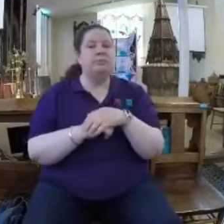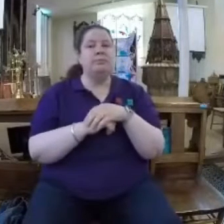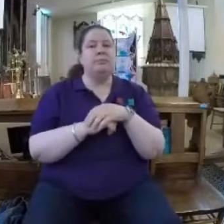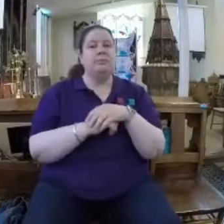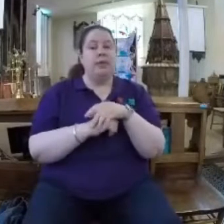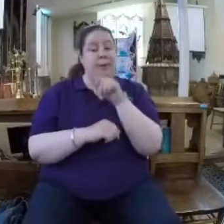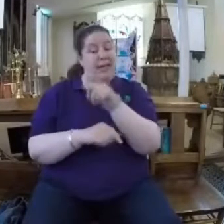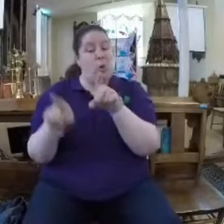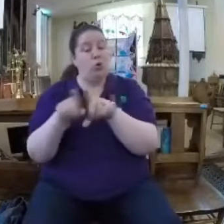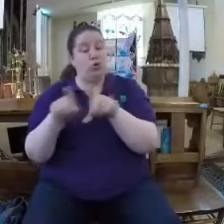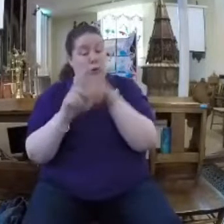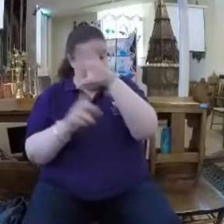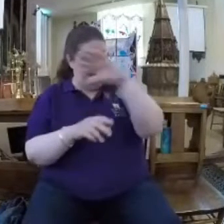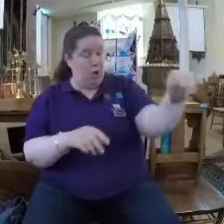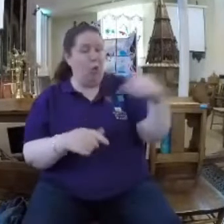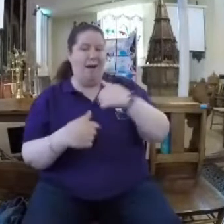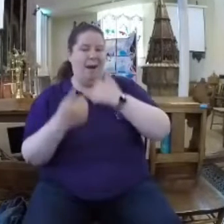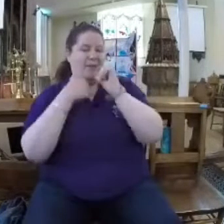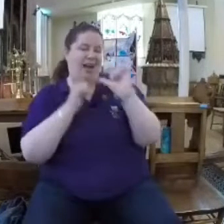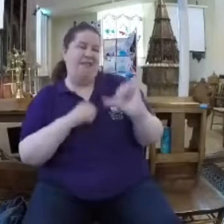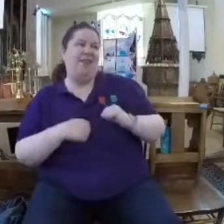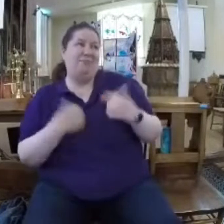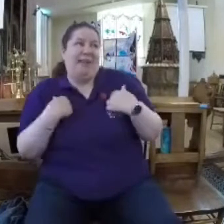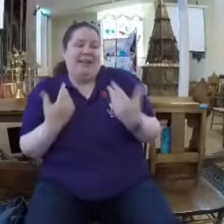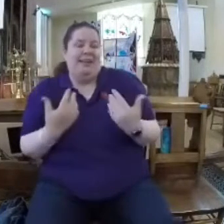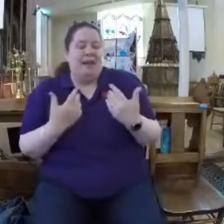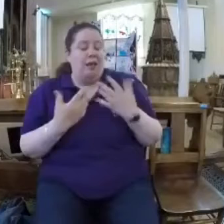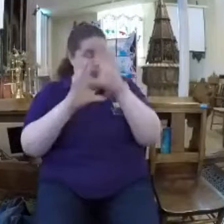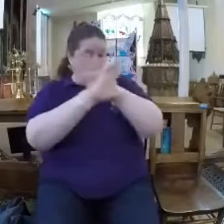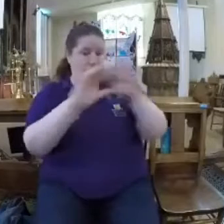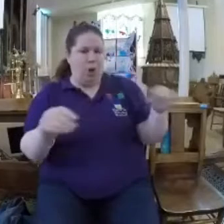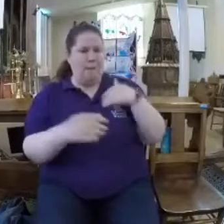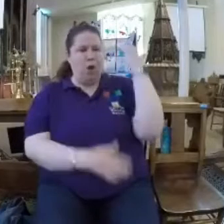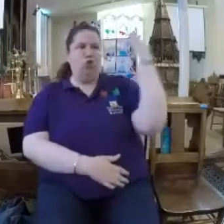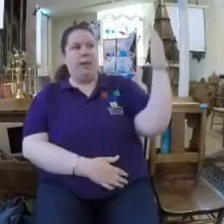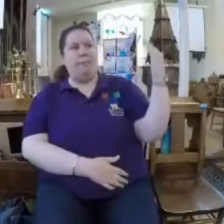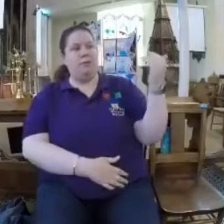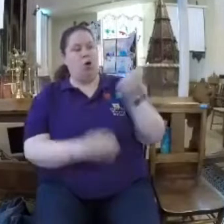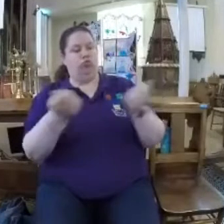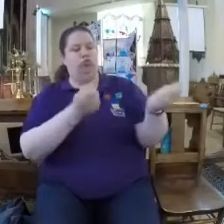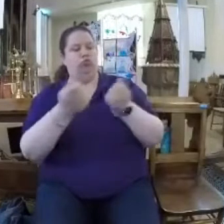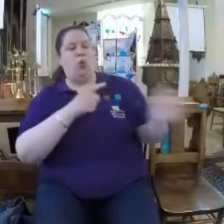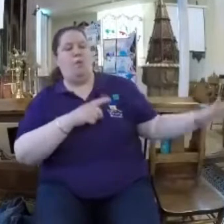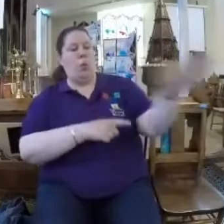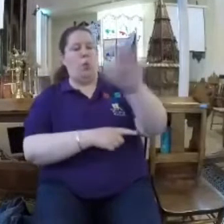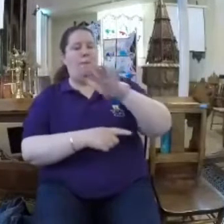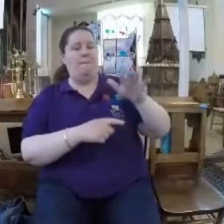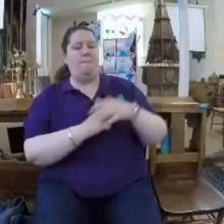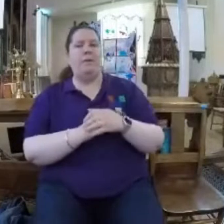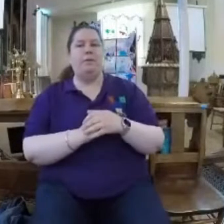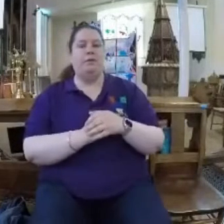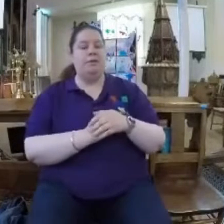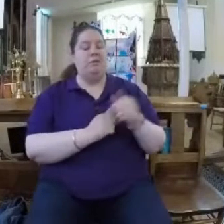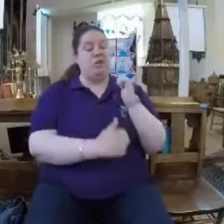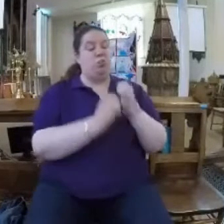he is the favorite by telling them about all of his dreams in which he is ruler over all of them. Bad move. And the